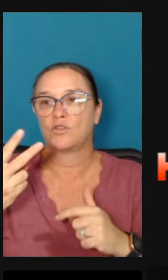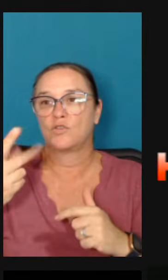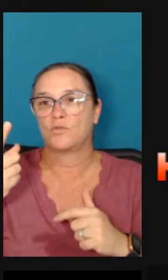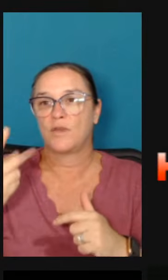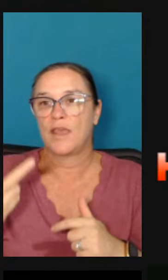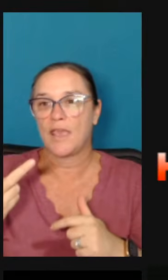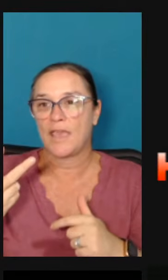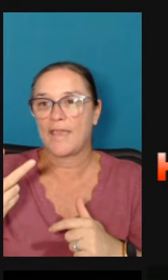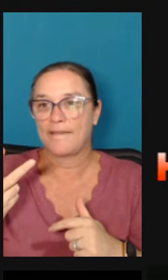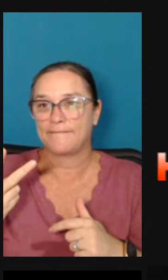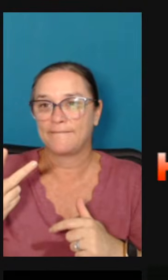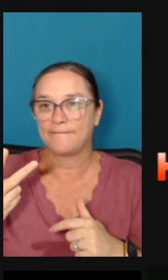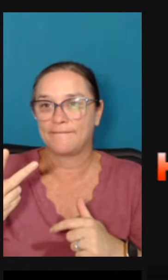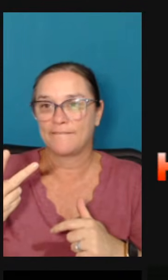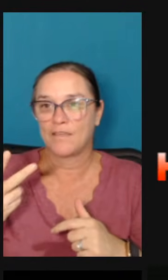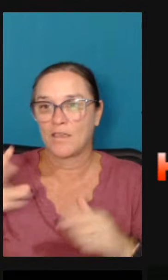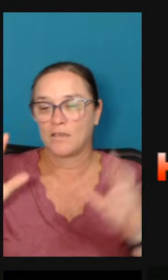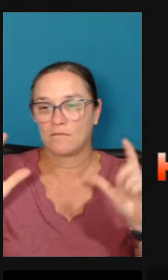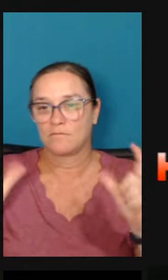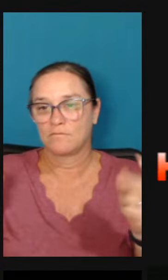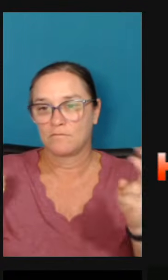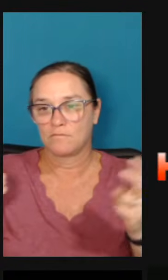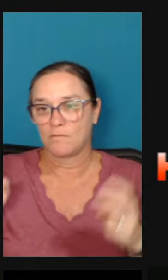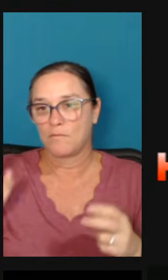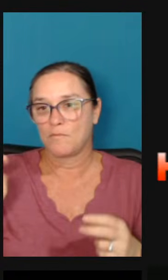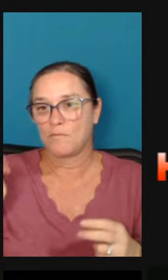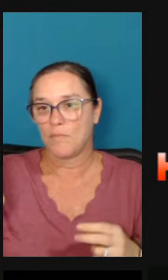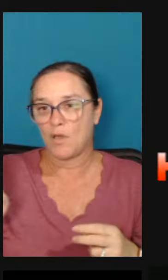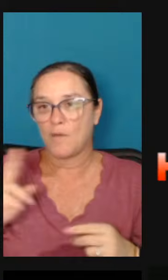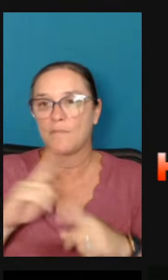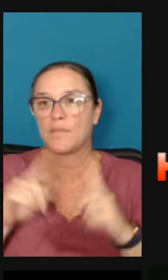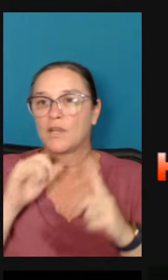bombs, but not continuous. In yellow,